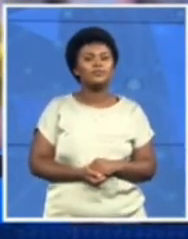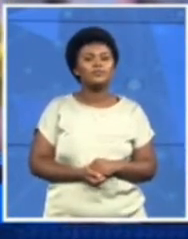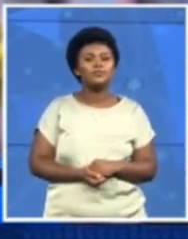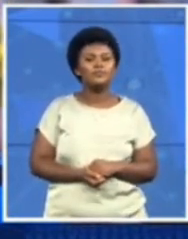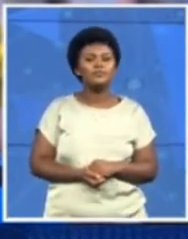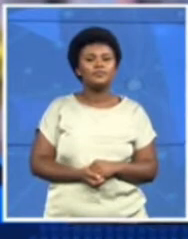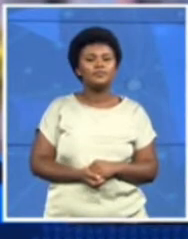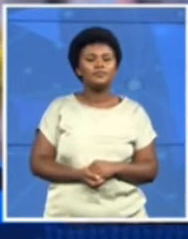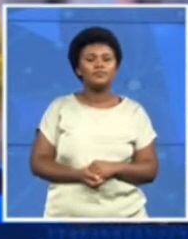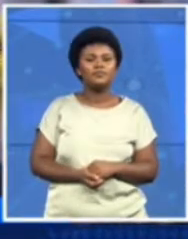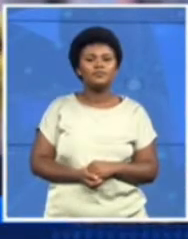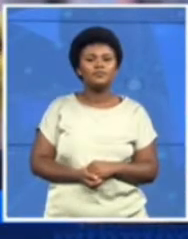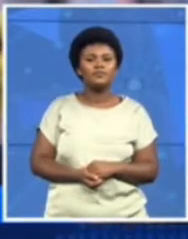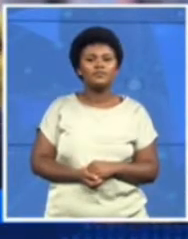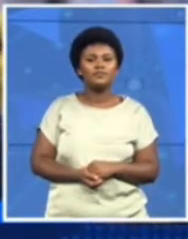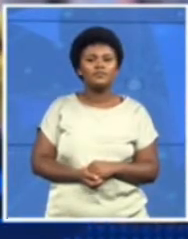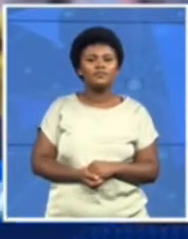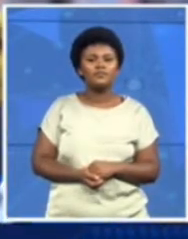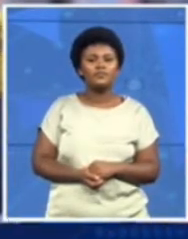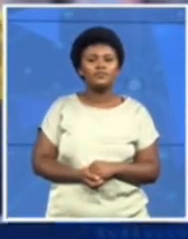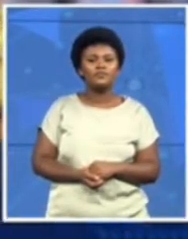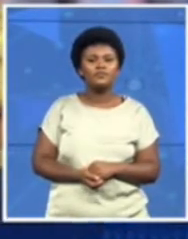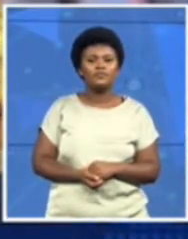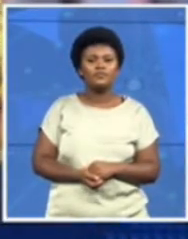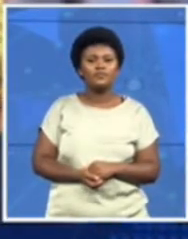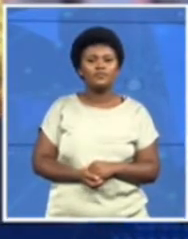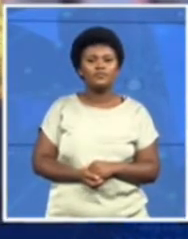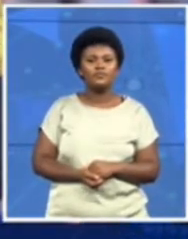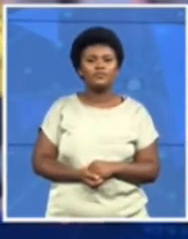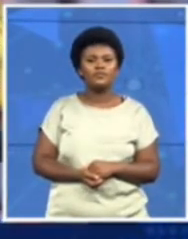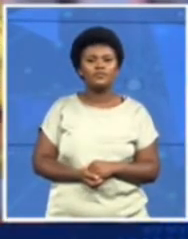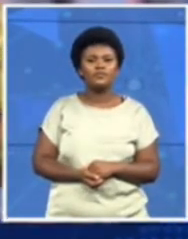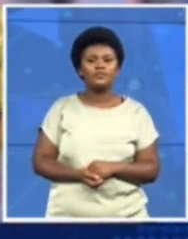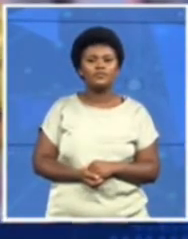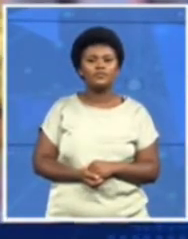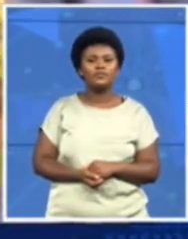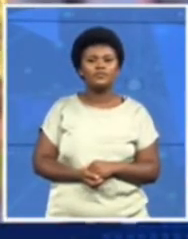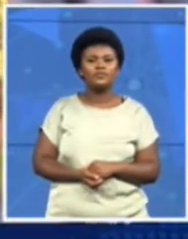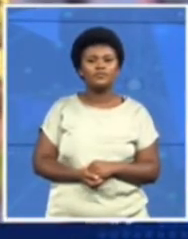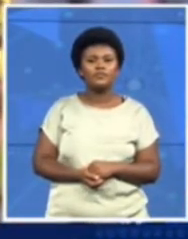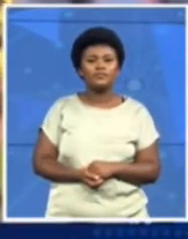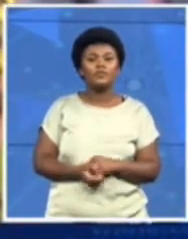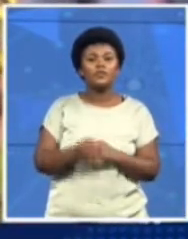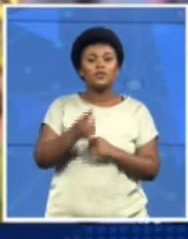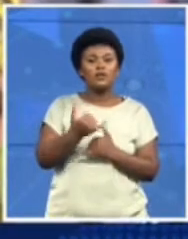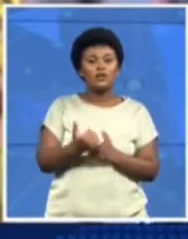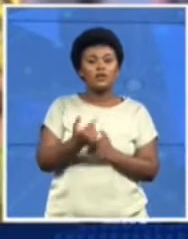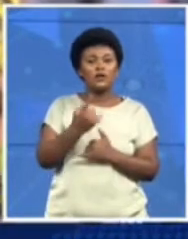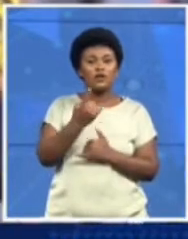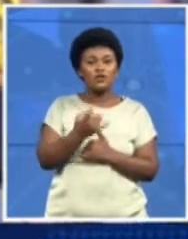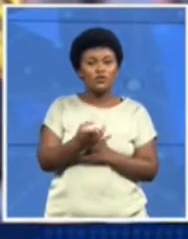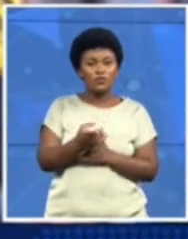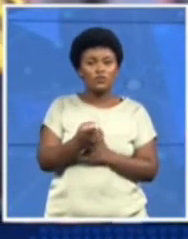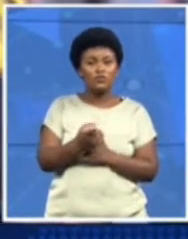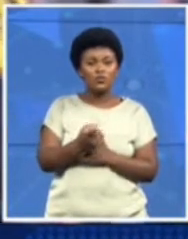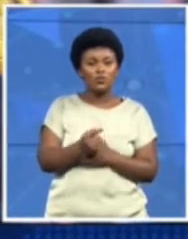To have someone and you place a particular person near a crime scene